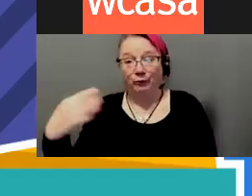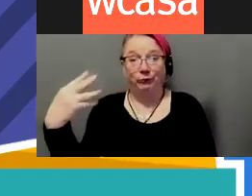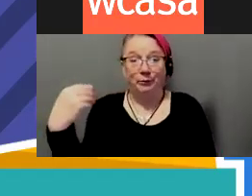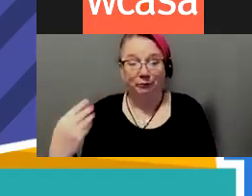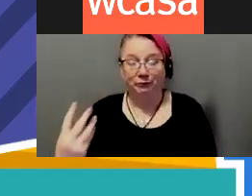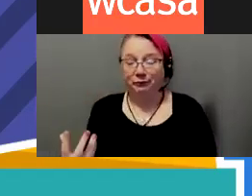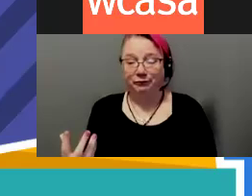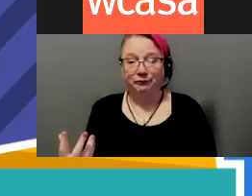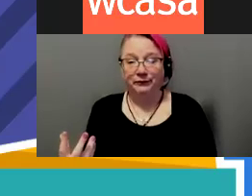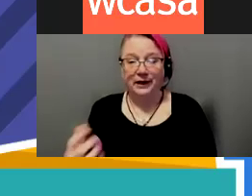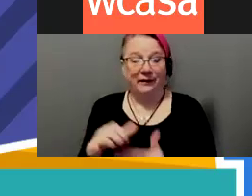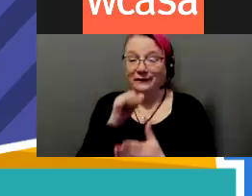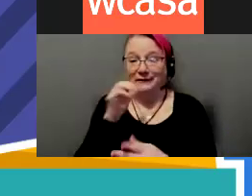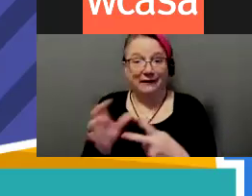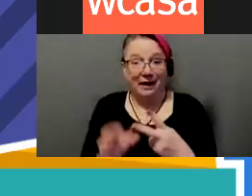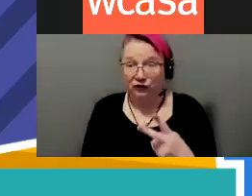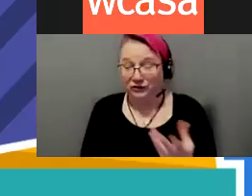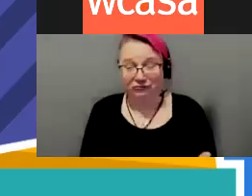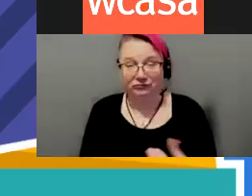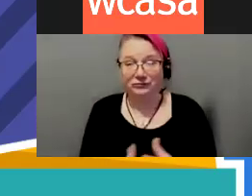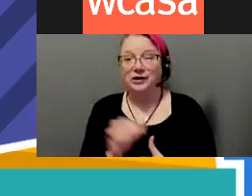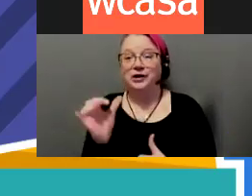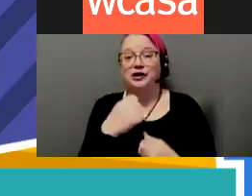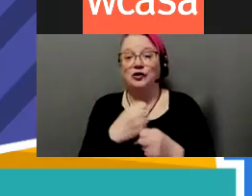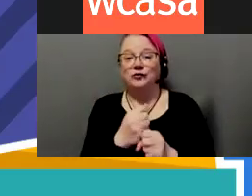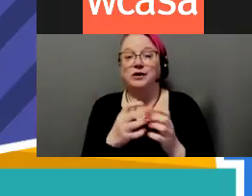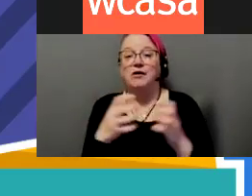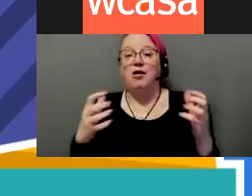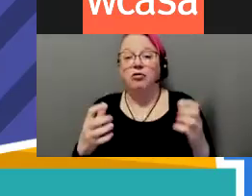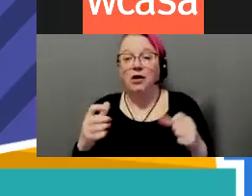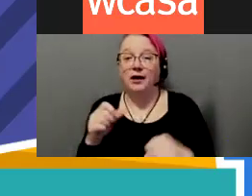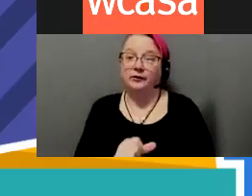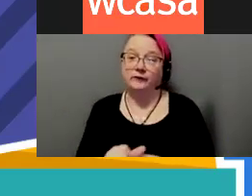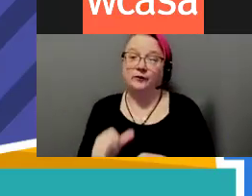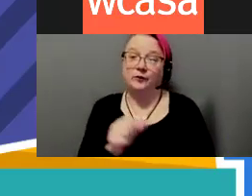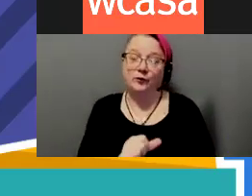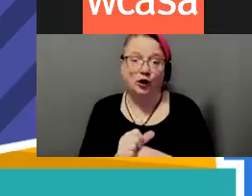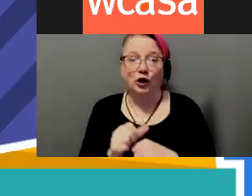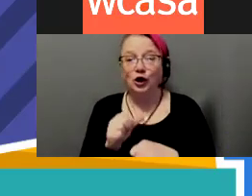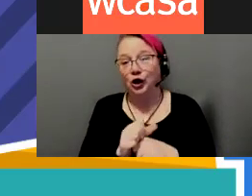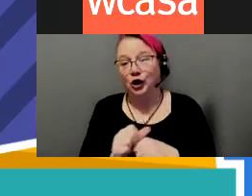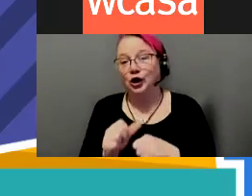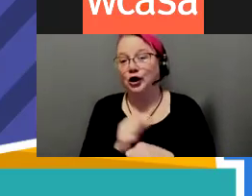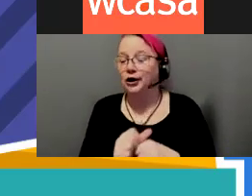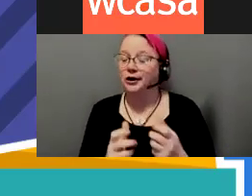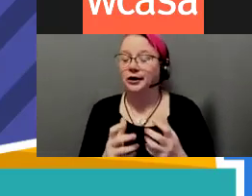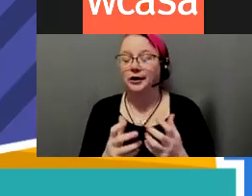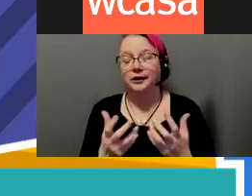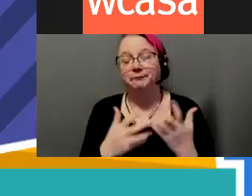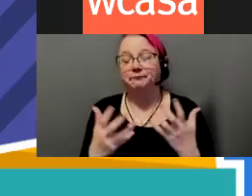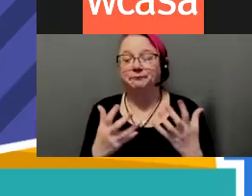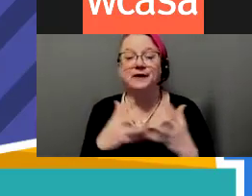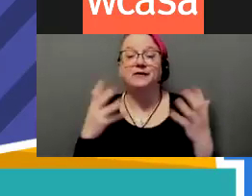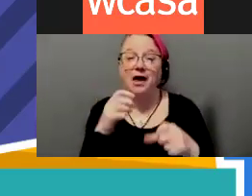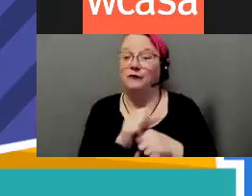this one's not going to be an option. It also makes a lot of work, which makes it sort of an option of, it also is a lot of